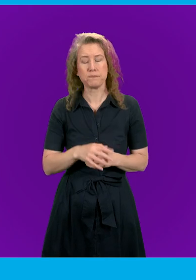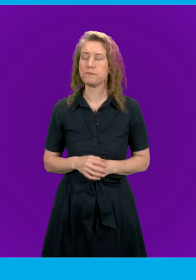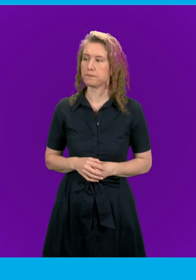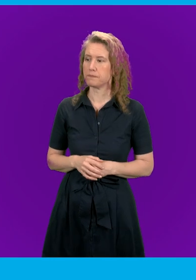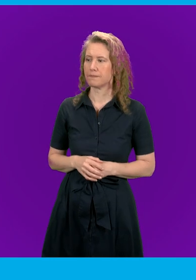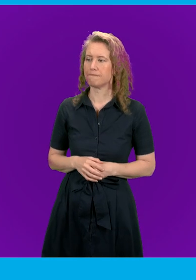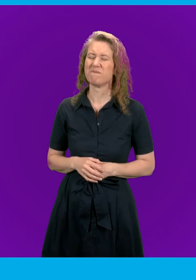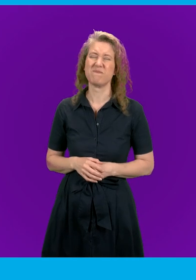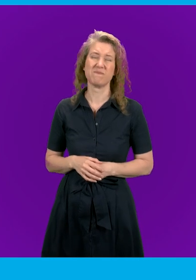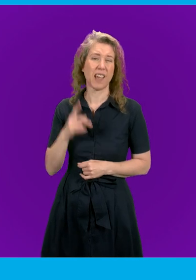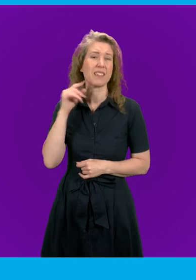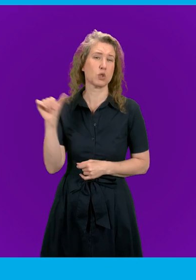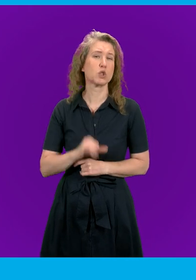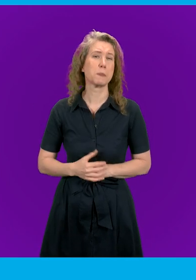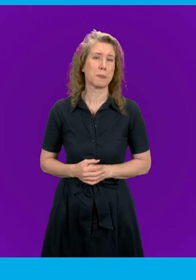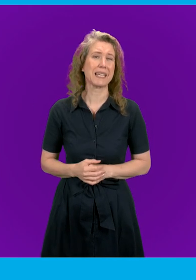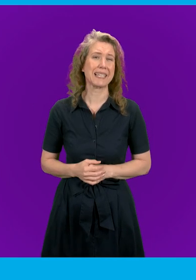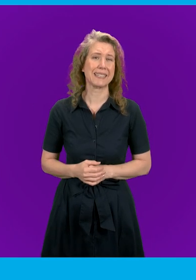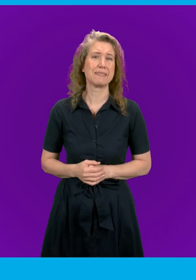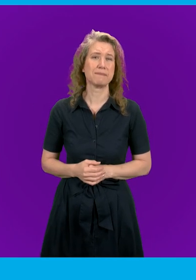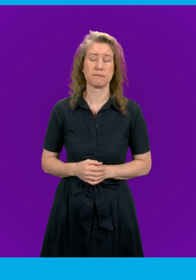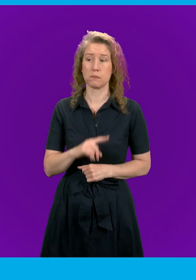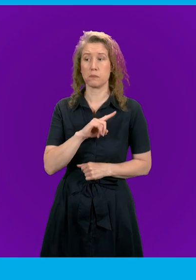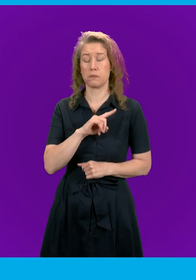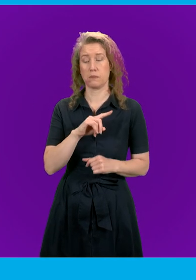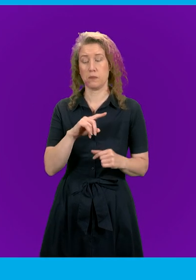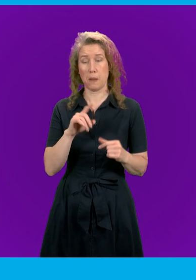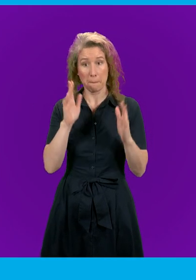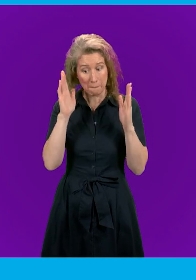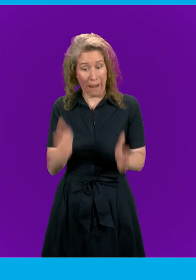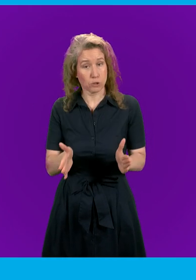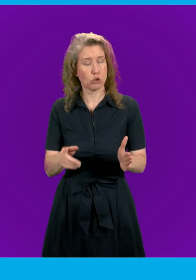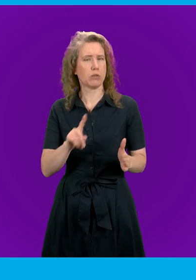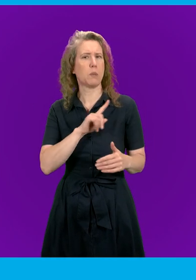I do think it should be. And I think the reason to have it mandatory